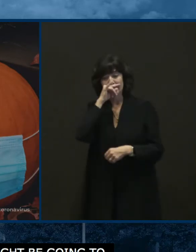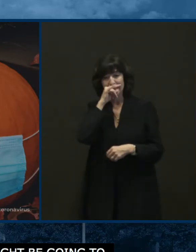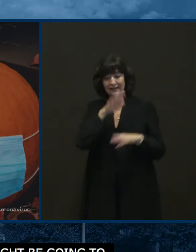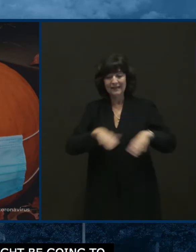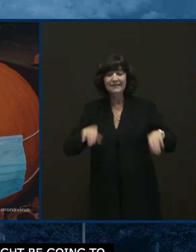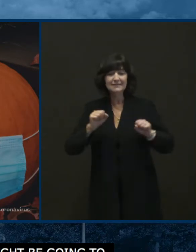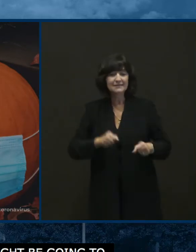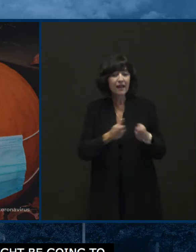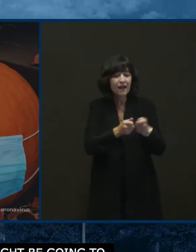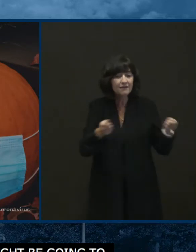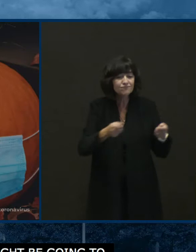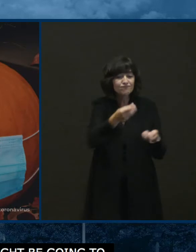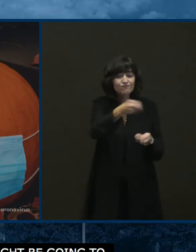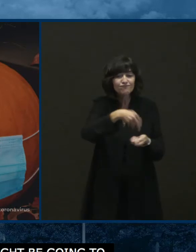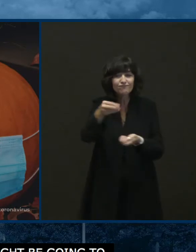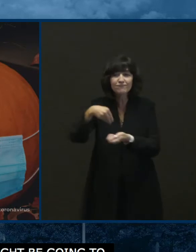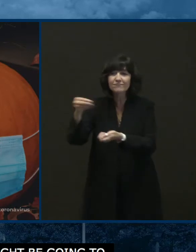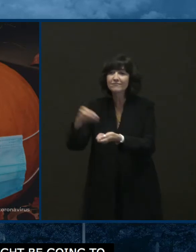it can be done safely.